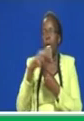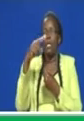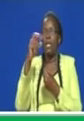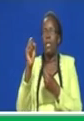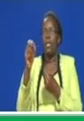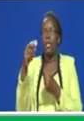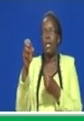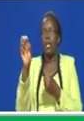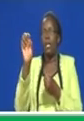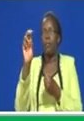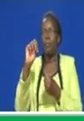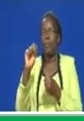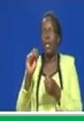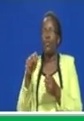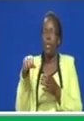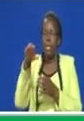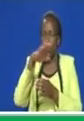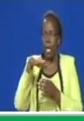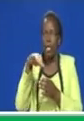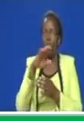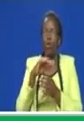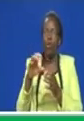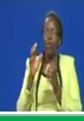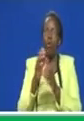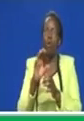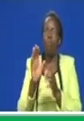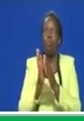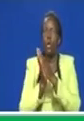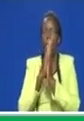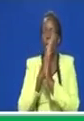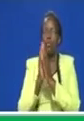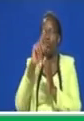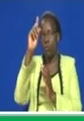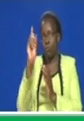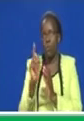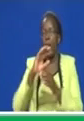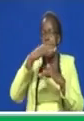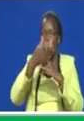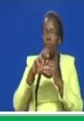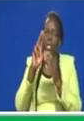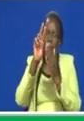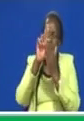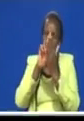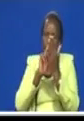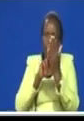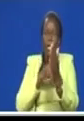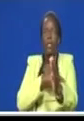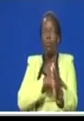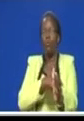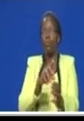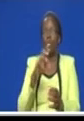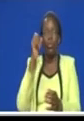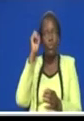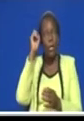area, general comprehension questions. After reading the poem, did you understand the content? Then you can be asked some